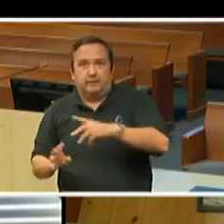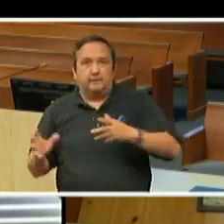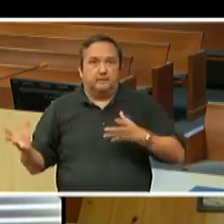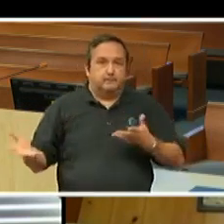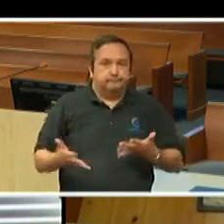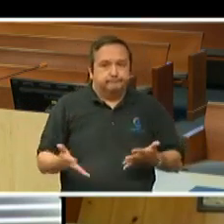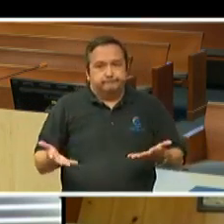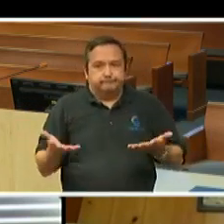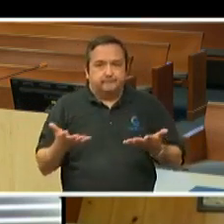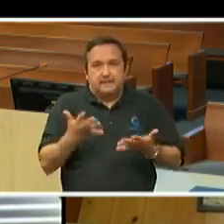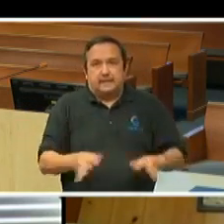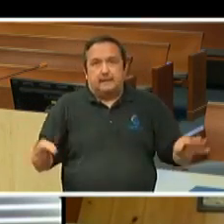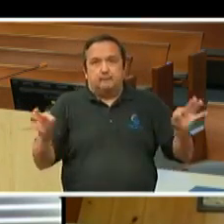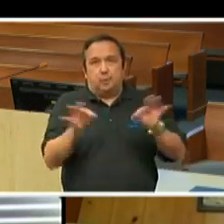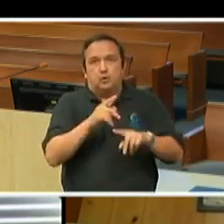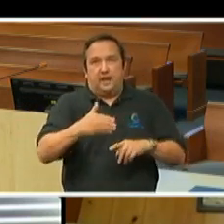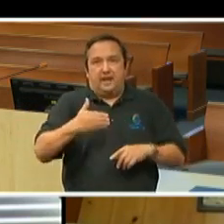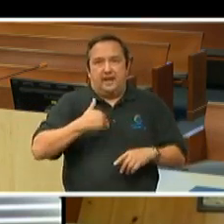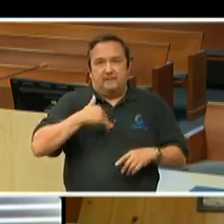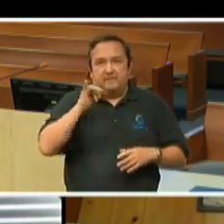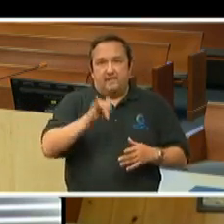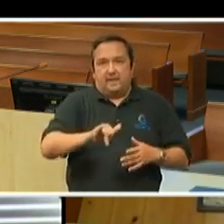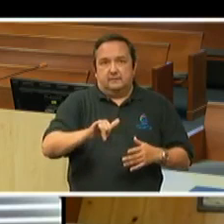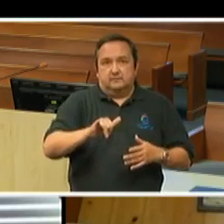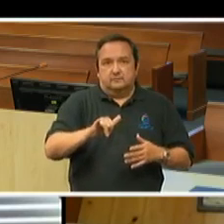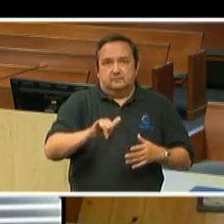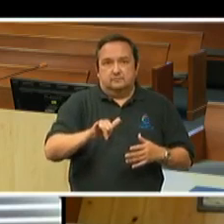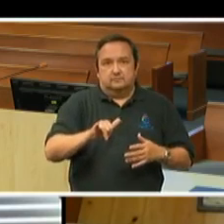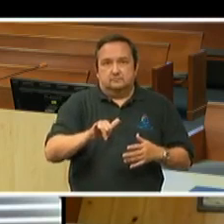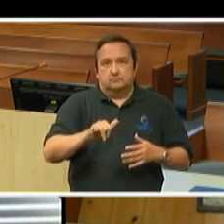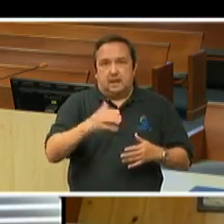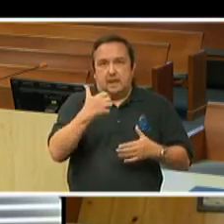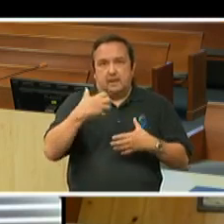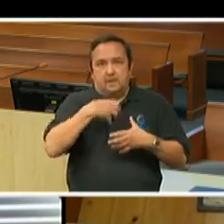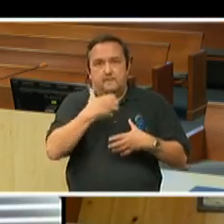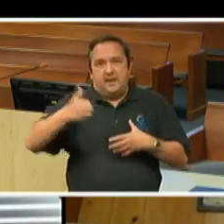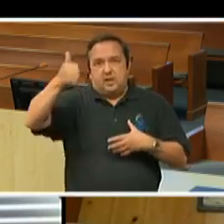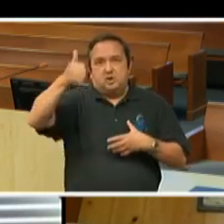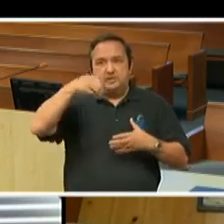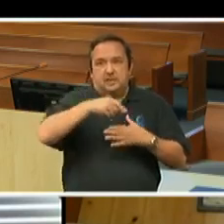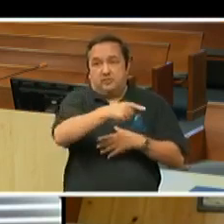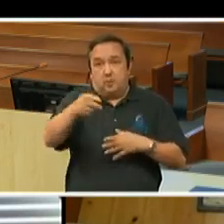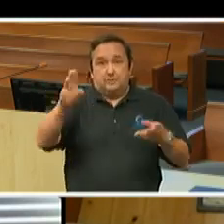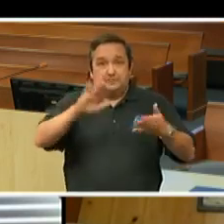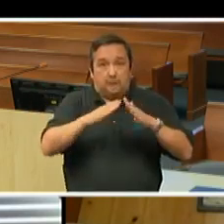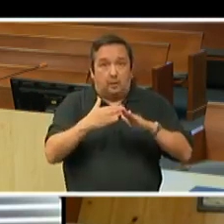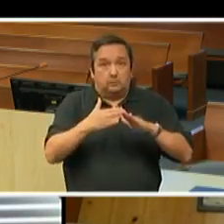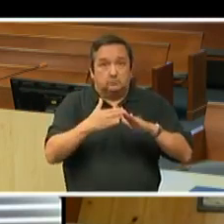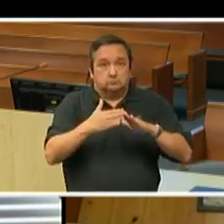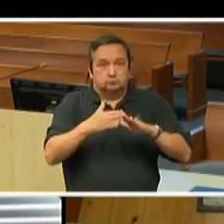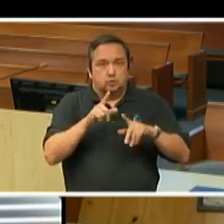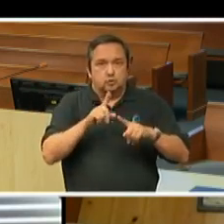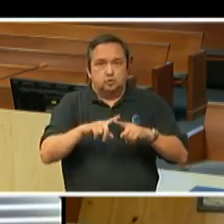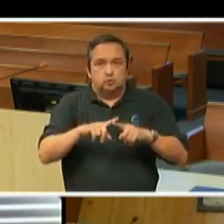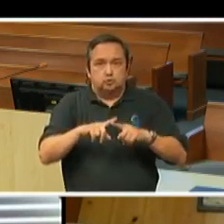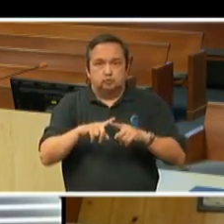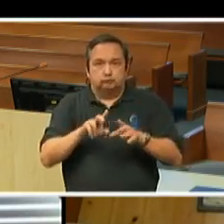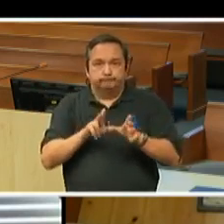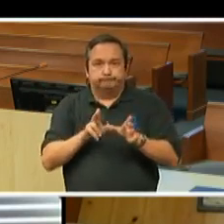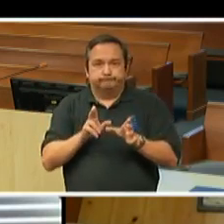important to have the mayors in those municipalities to weigh in on